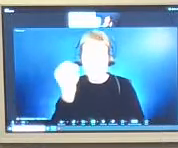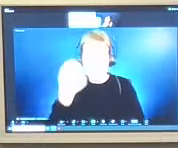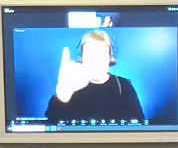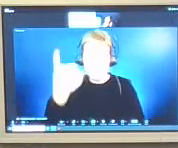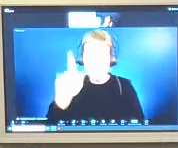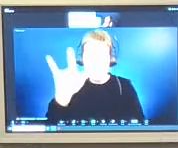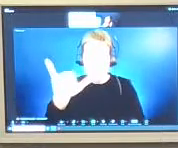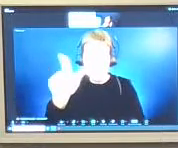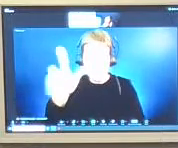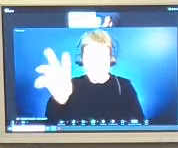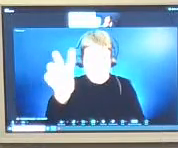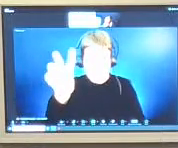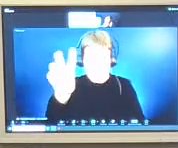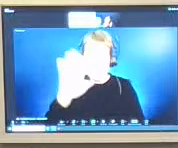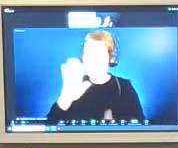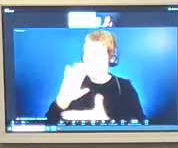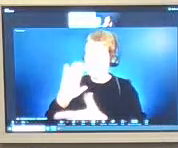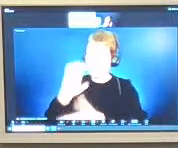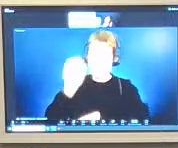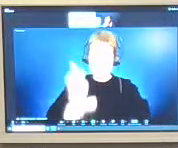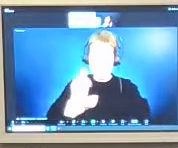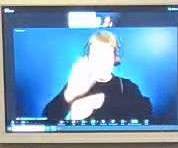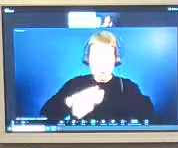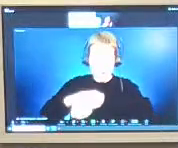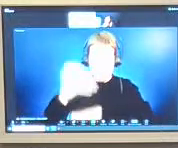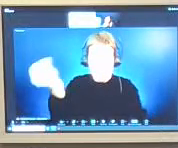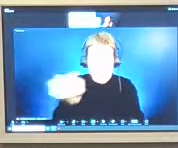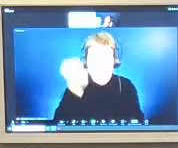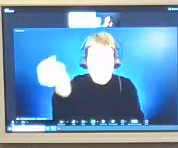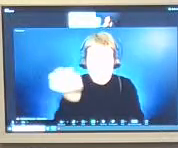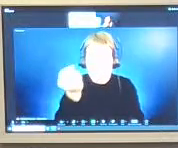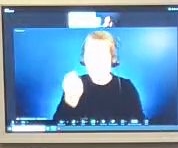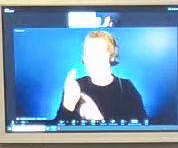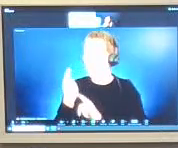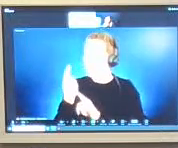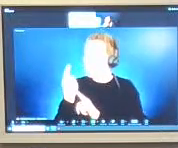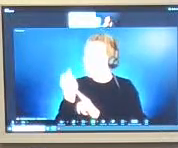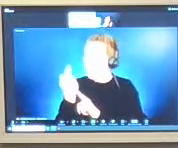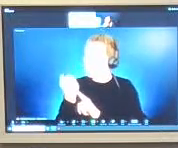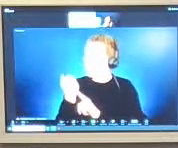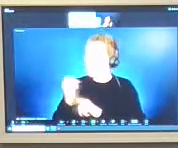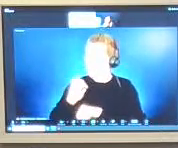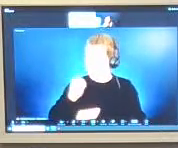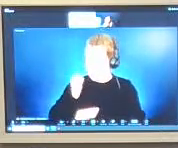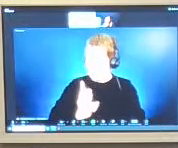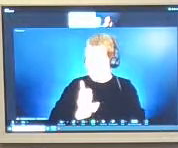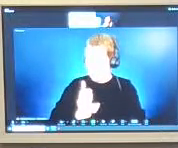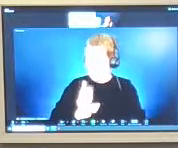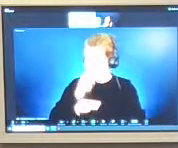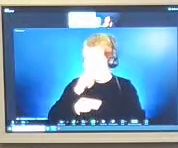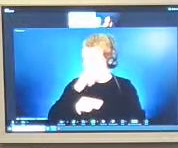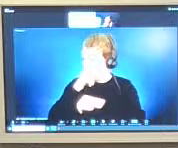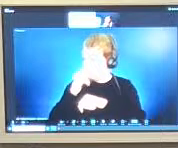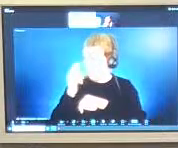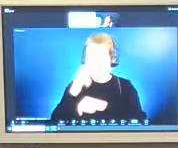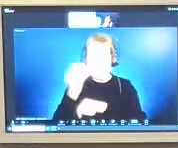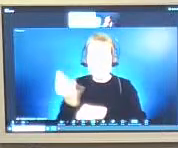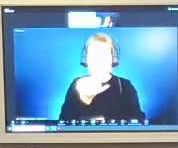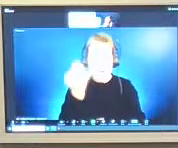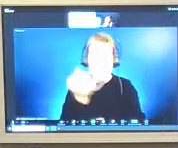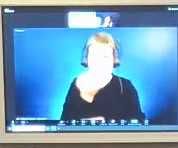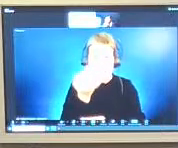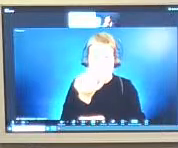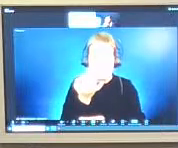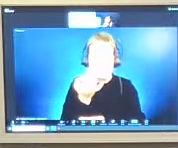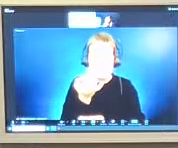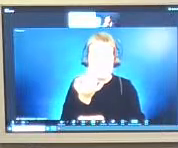if we want to have it on a Saturday, or last year we had it on think Friday. I think it was a Friday, I